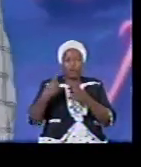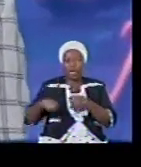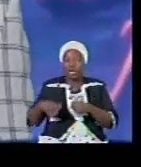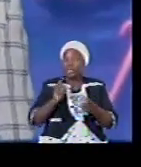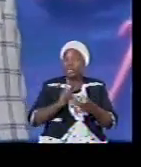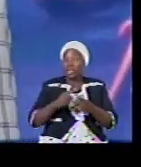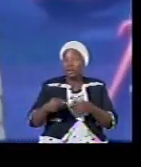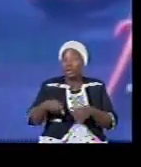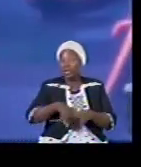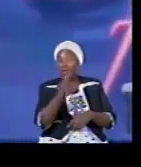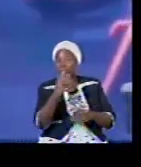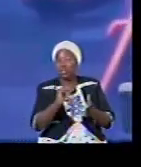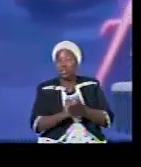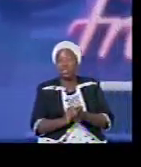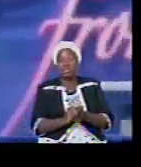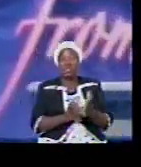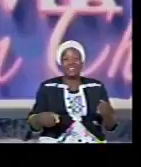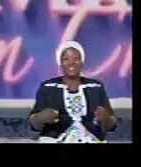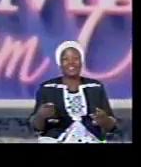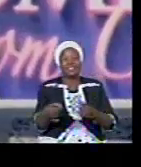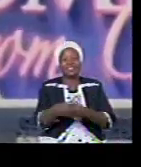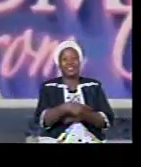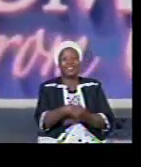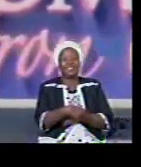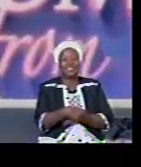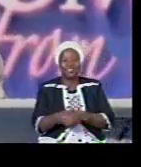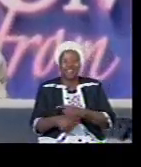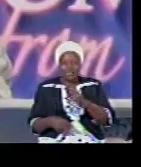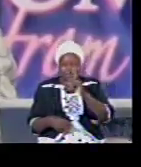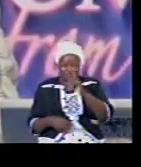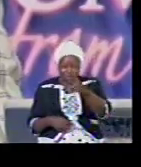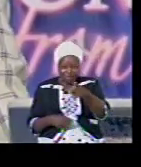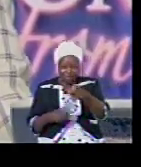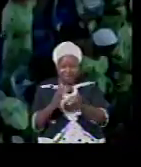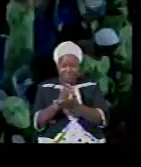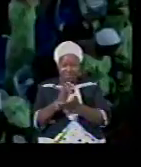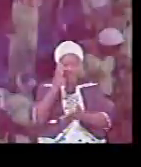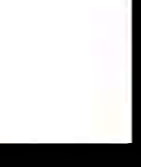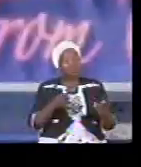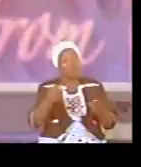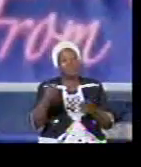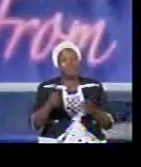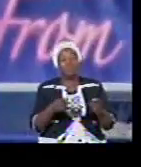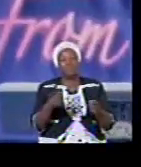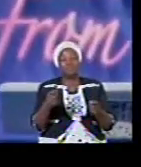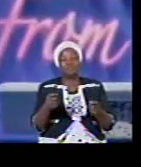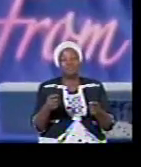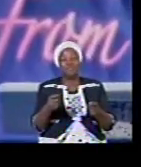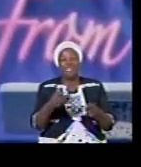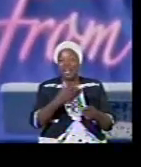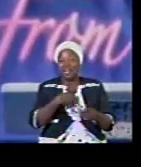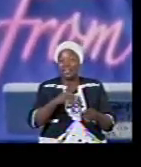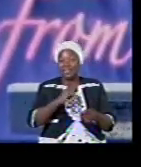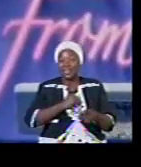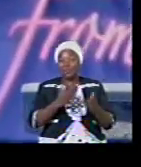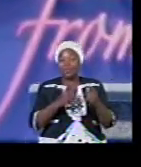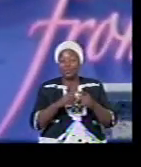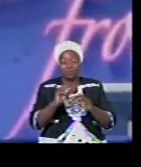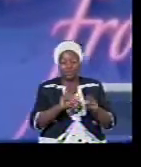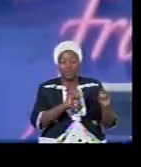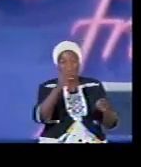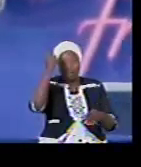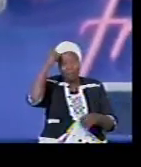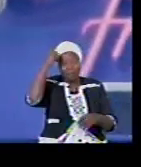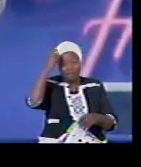marching forward from coast to coast. Your cup will run over. And I want you to set your mind like